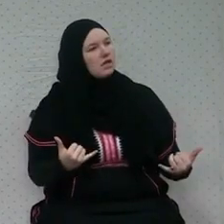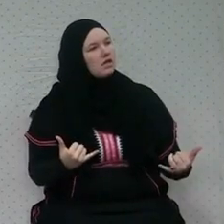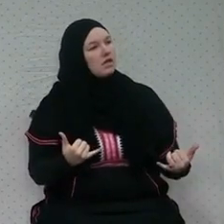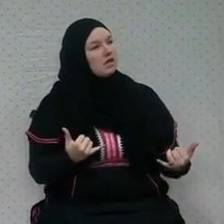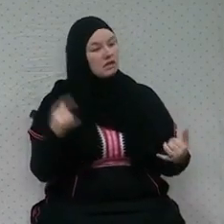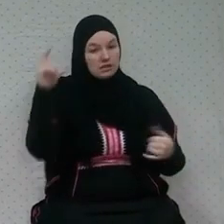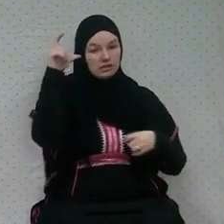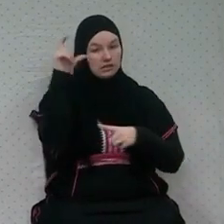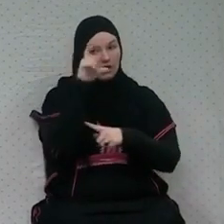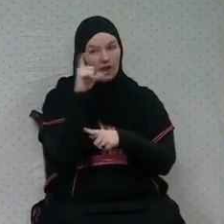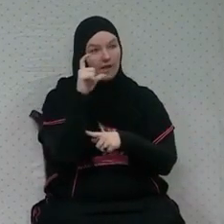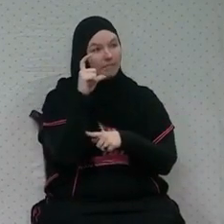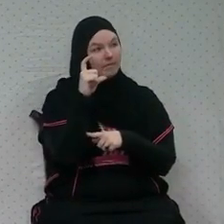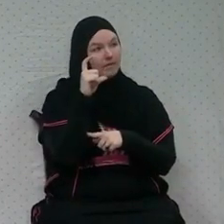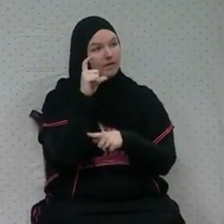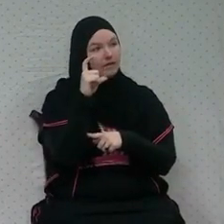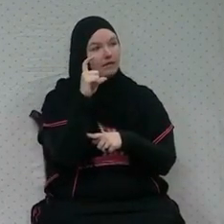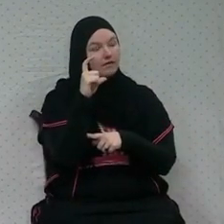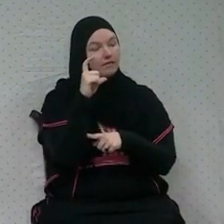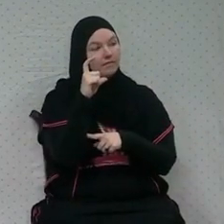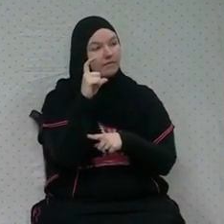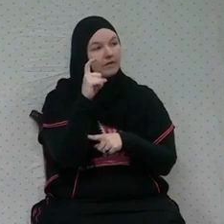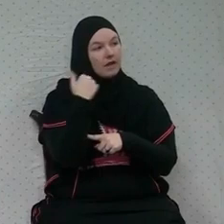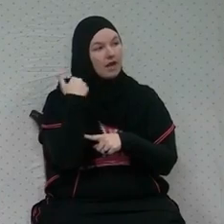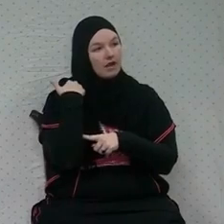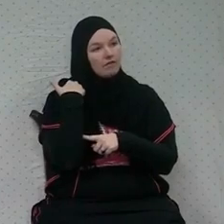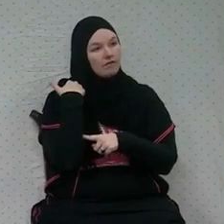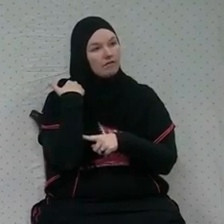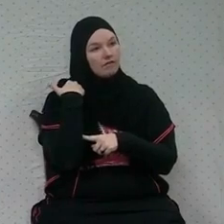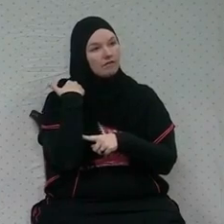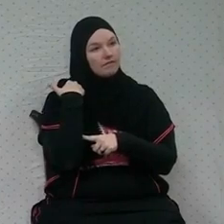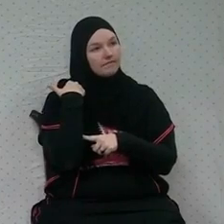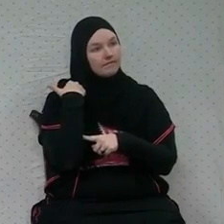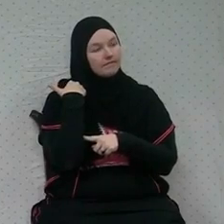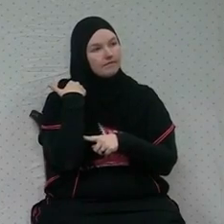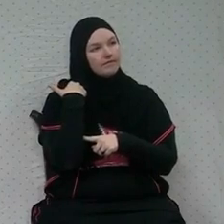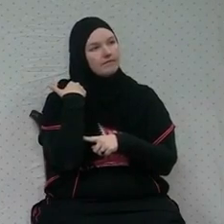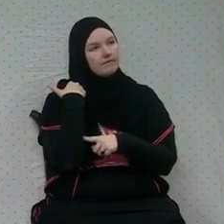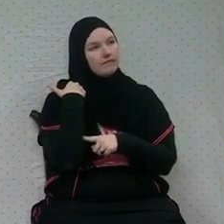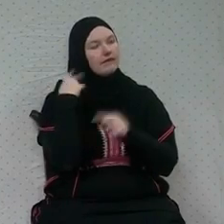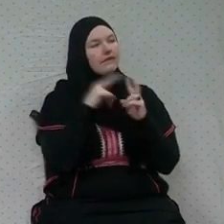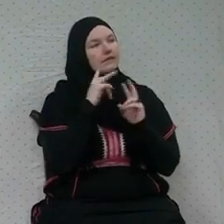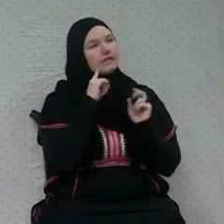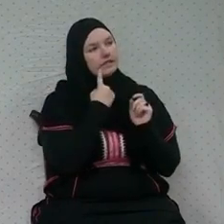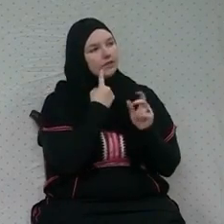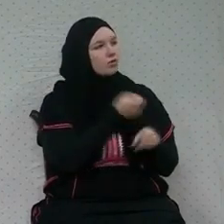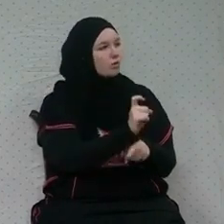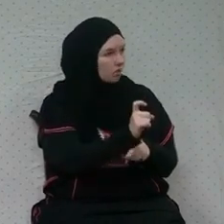Islam have a say, which in essence, a very serious